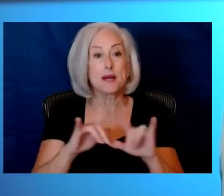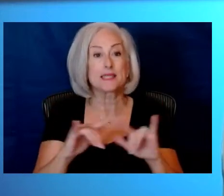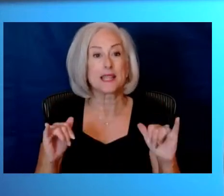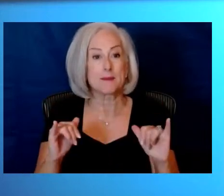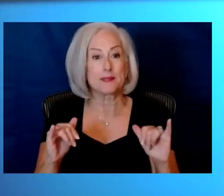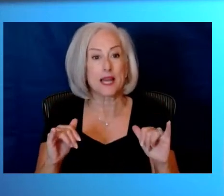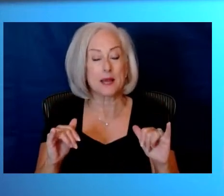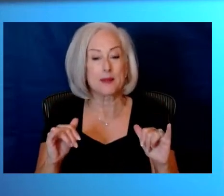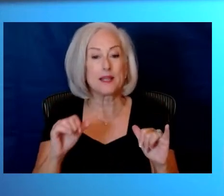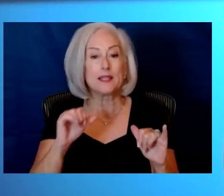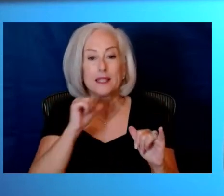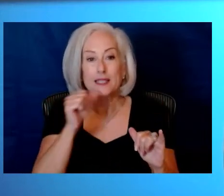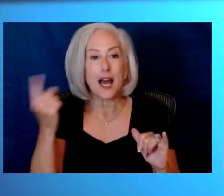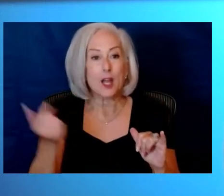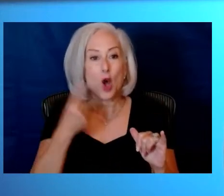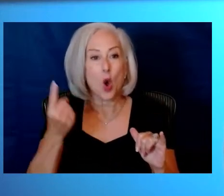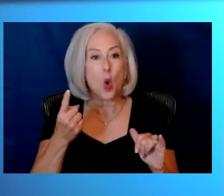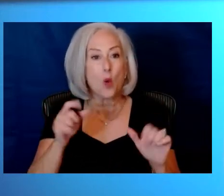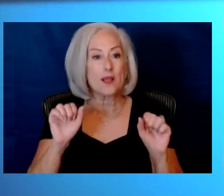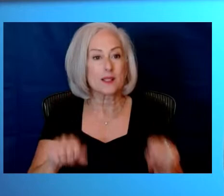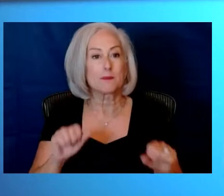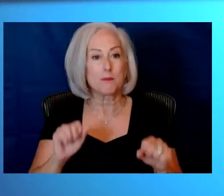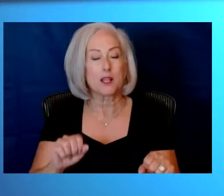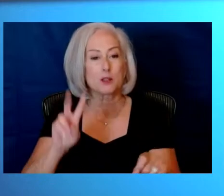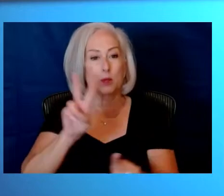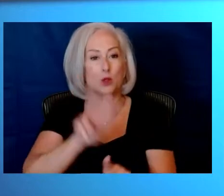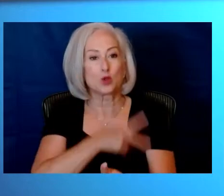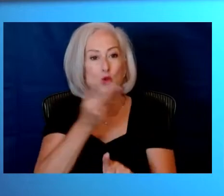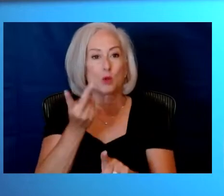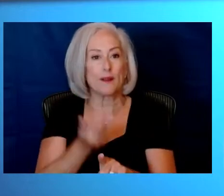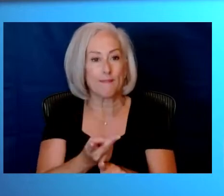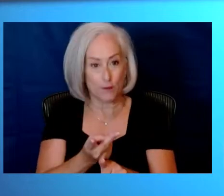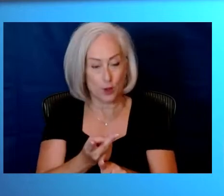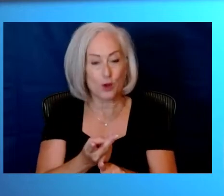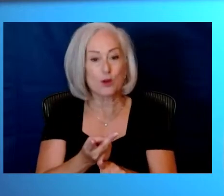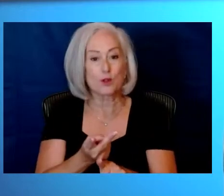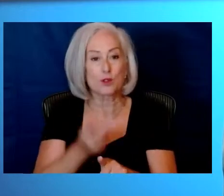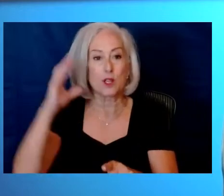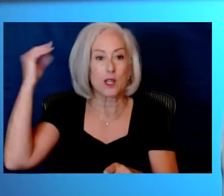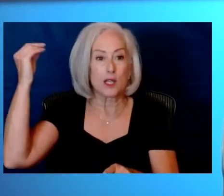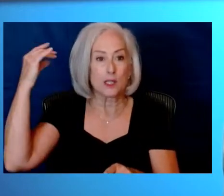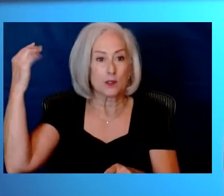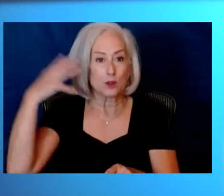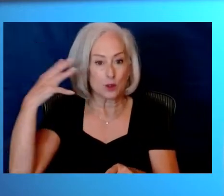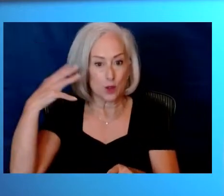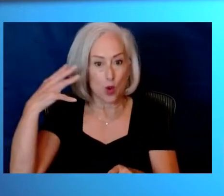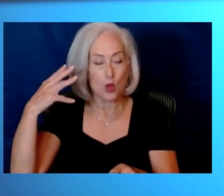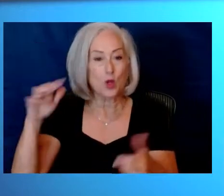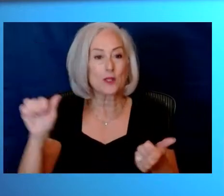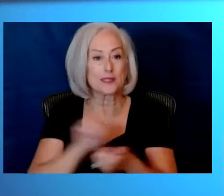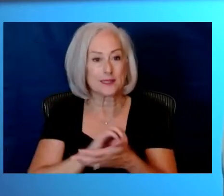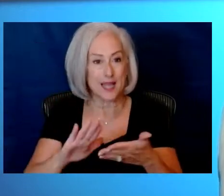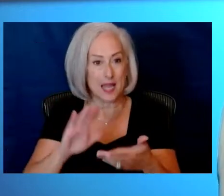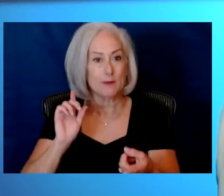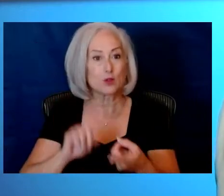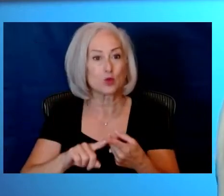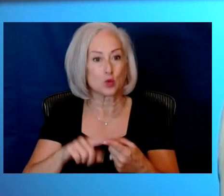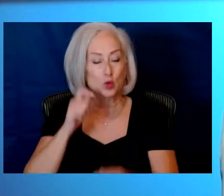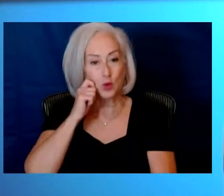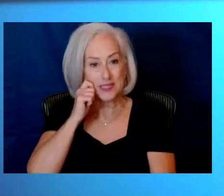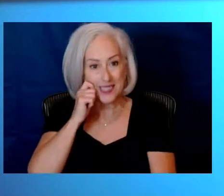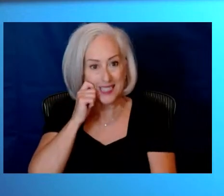possible to completely reverse the signs of solar kind of injury to the skin. Again,